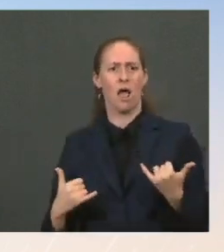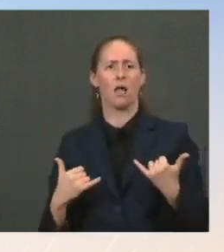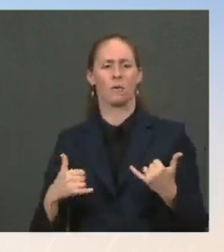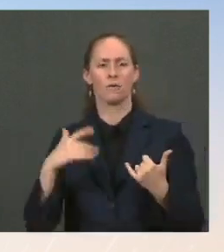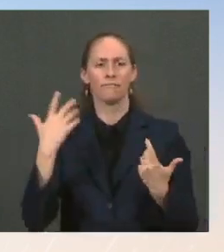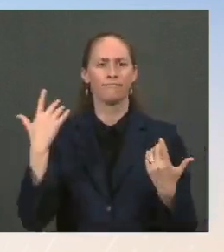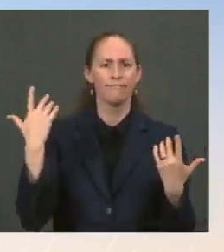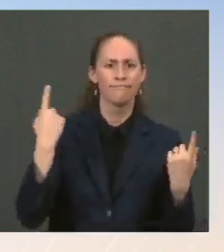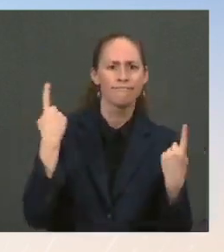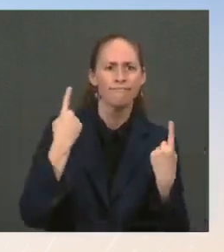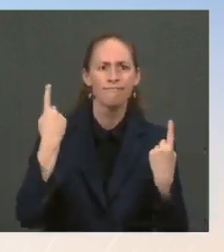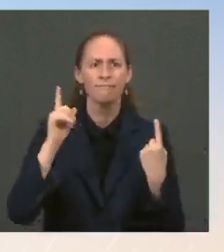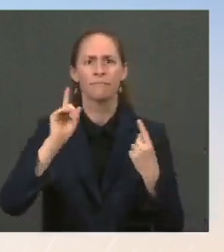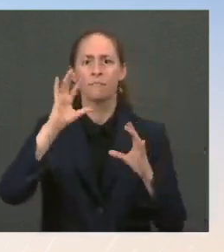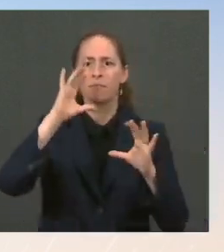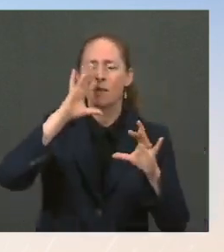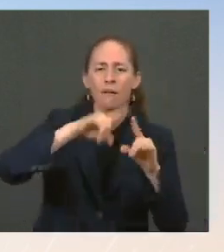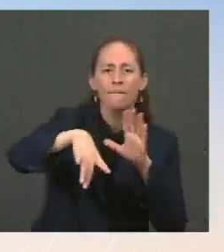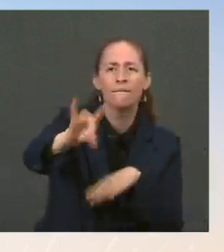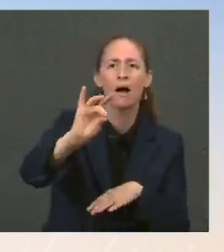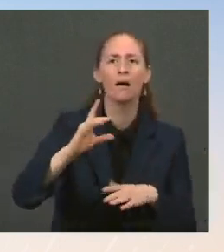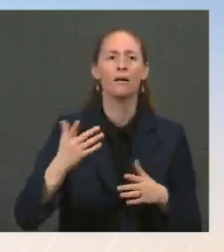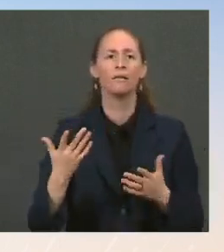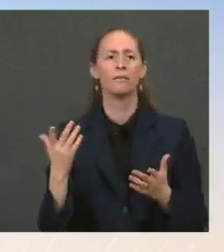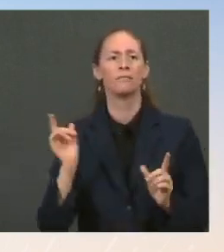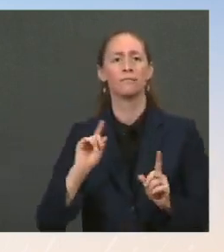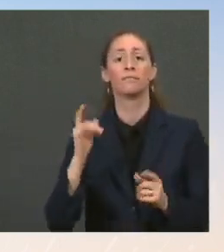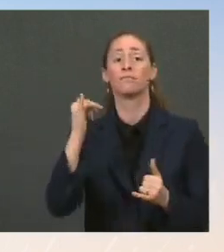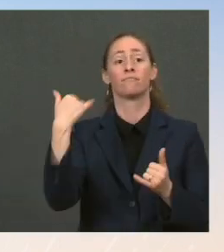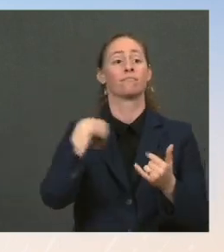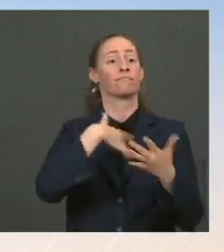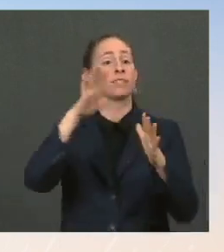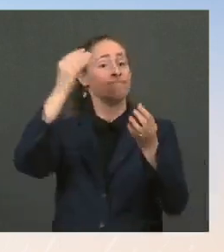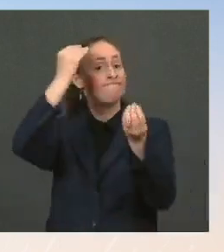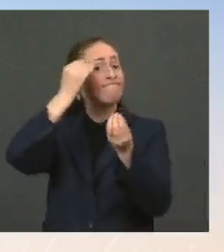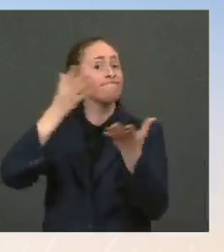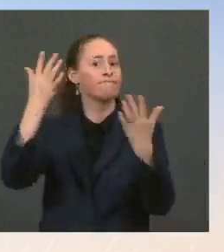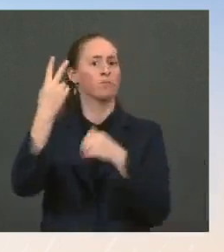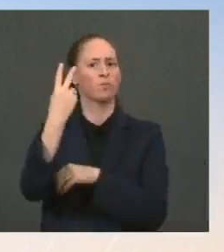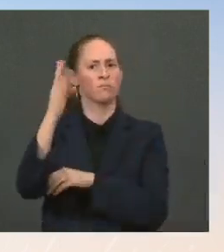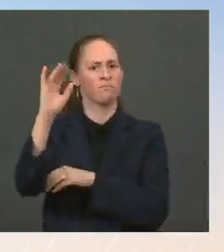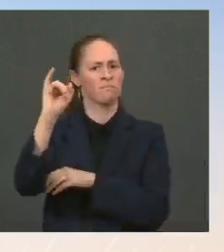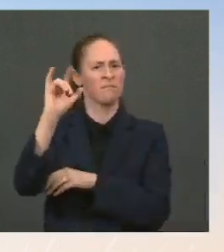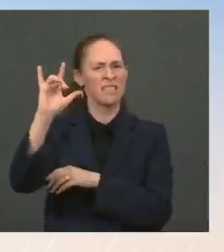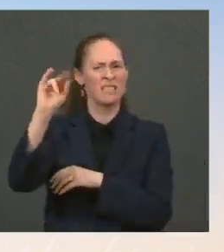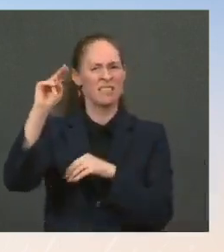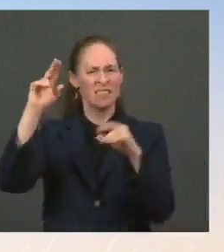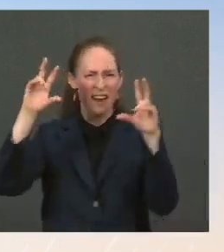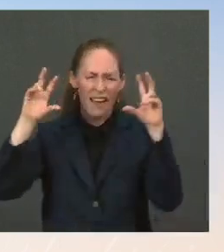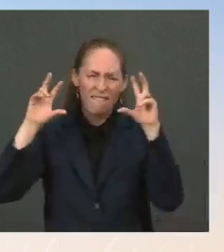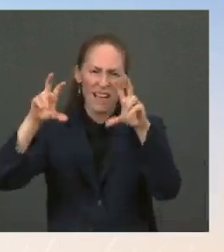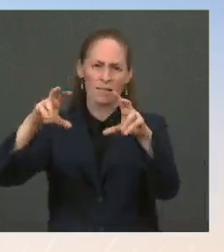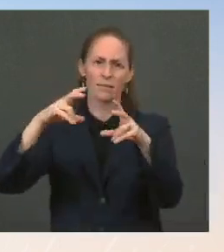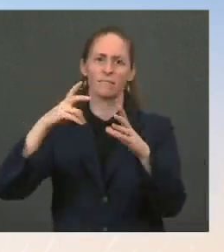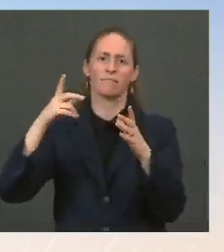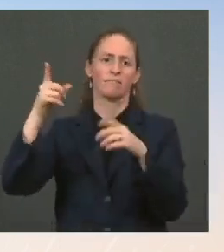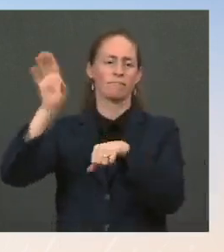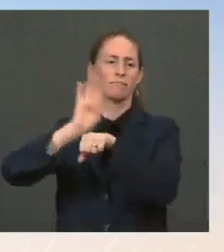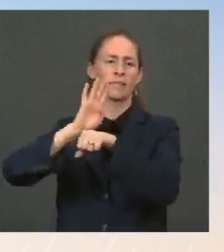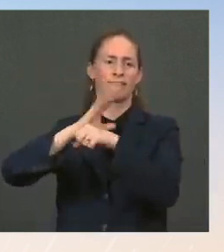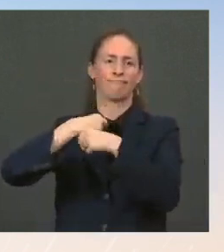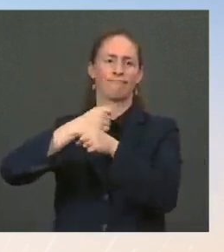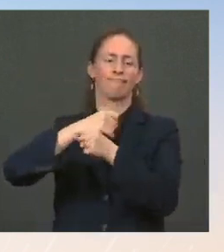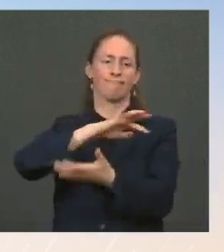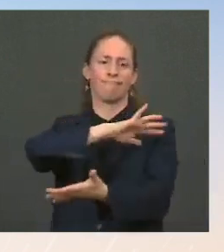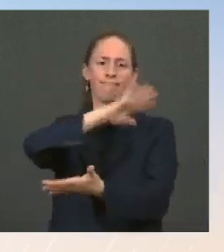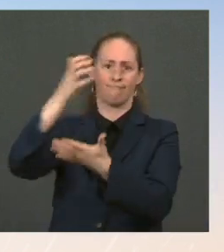easily. We announced a $2 billion investment in September. So right now we're on track to double the number of rapid at-home tests on the market by early